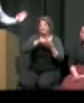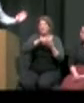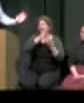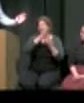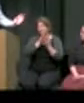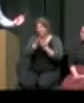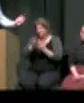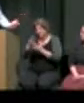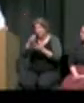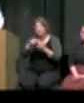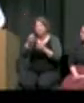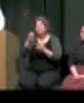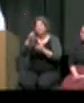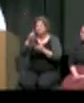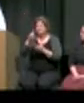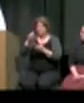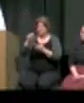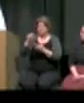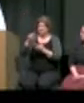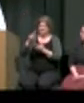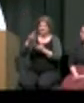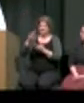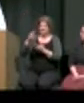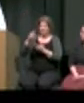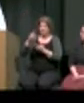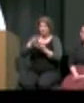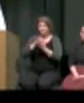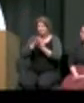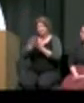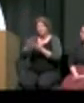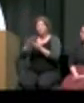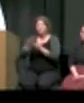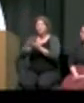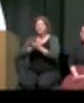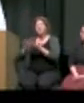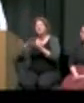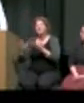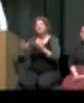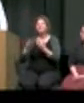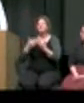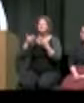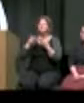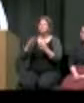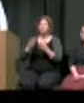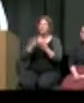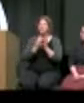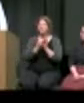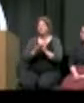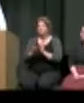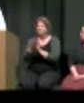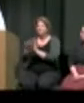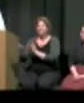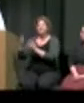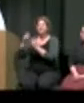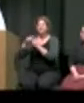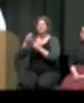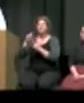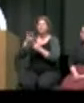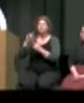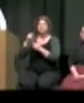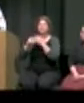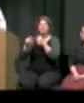sent back up to the sand barge, and that's just a lot cleaner, easier way to get it down to the sediment processing